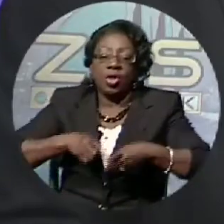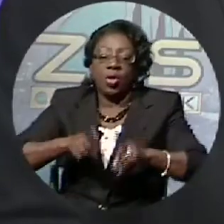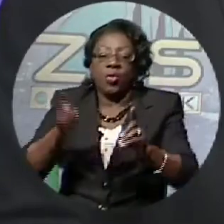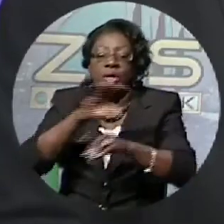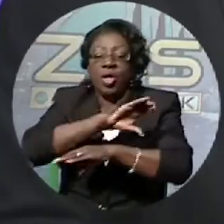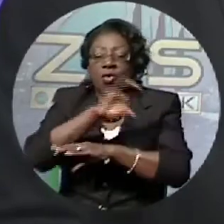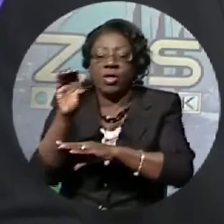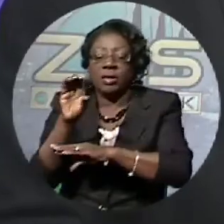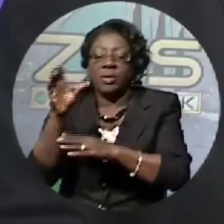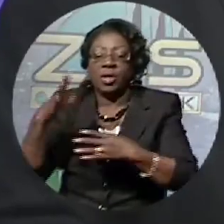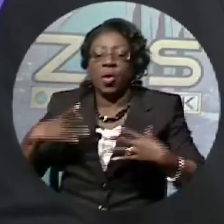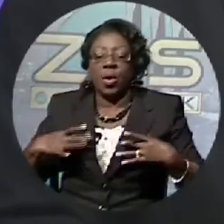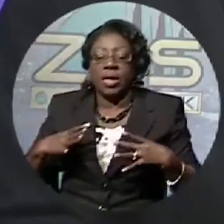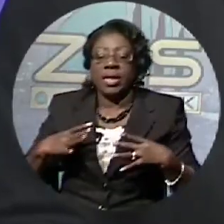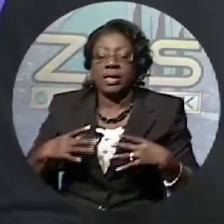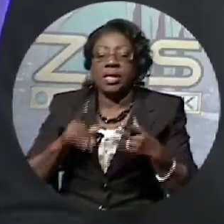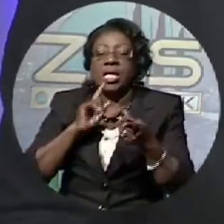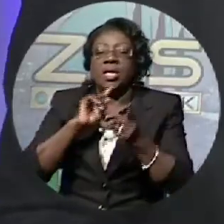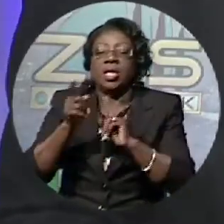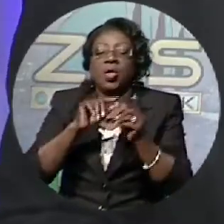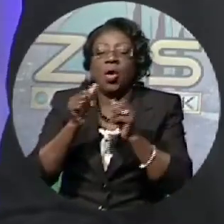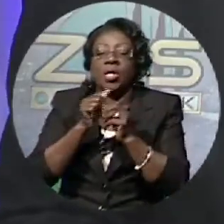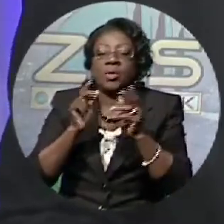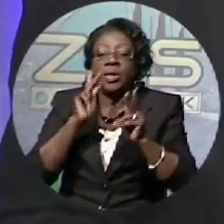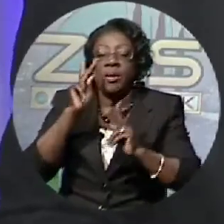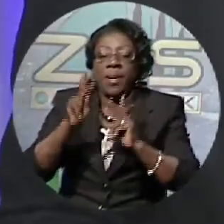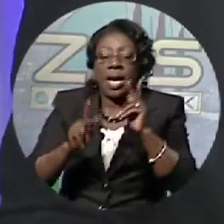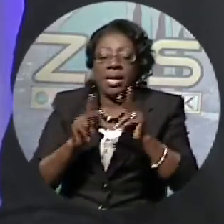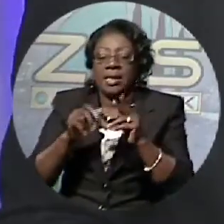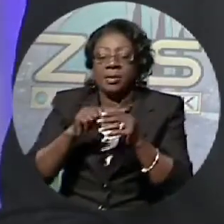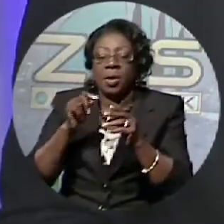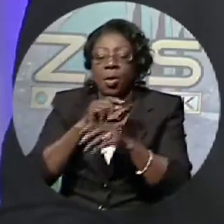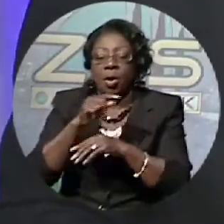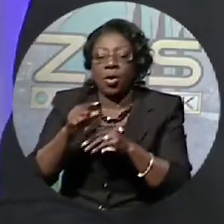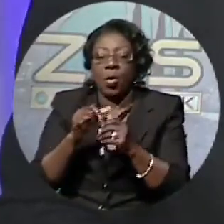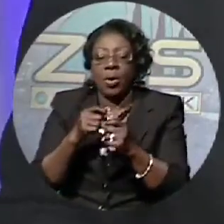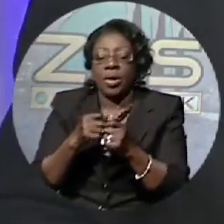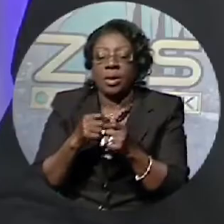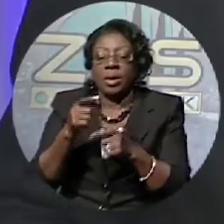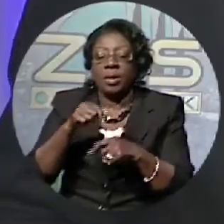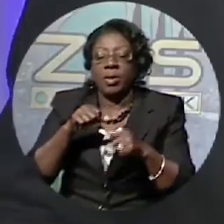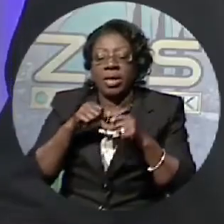that talks with the pilots to iron out remaining issues are ongoing.